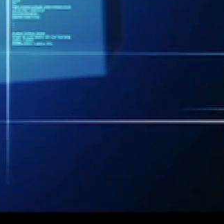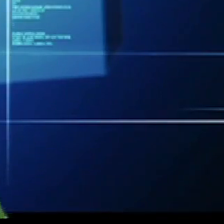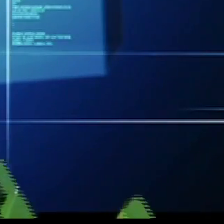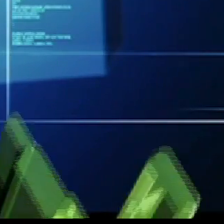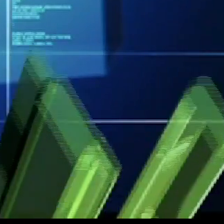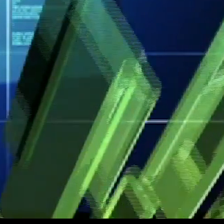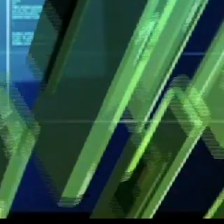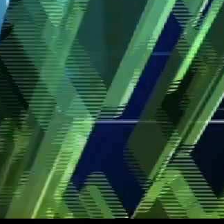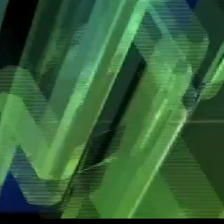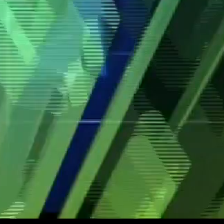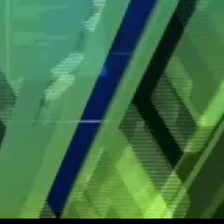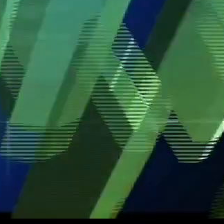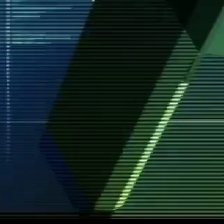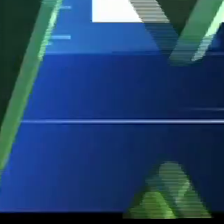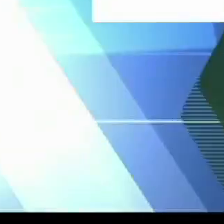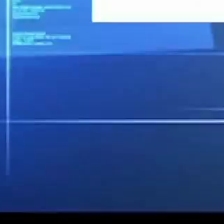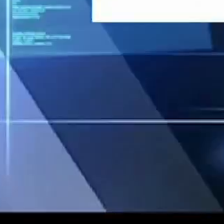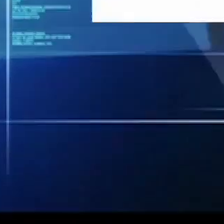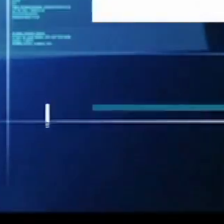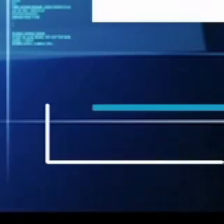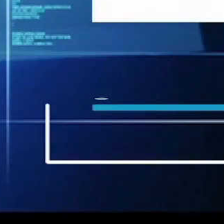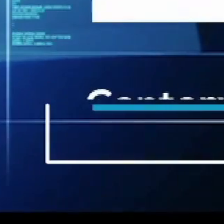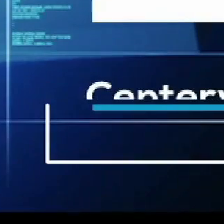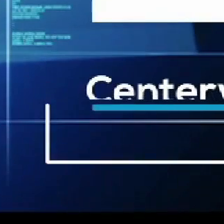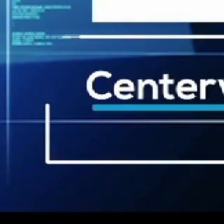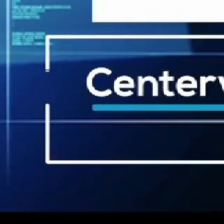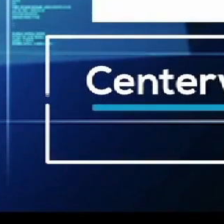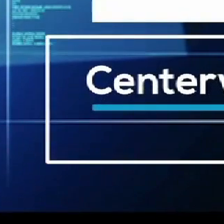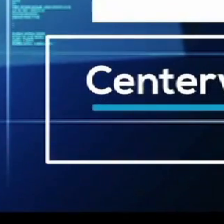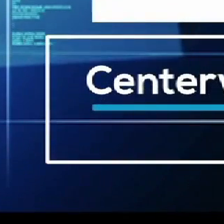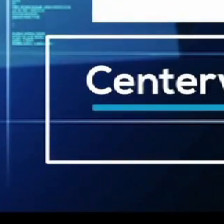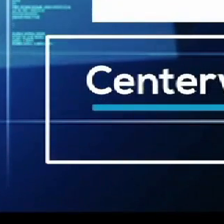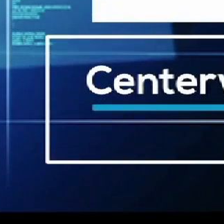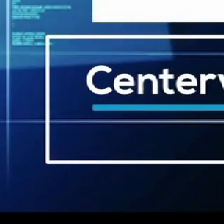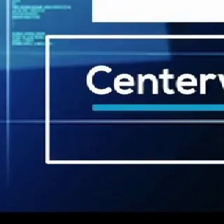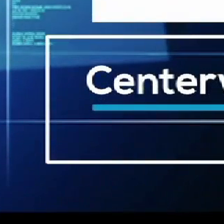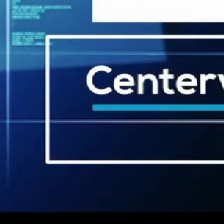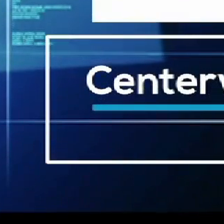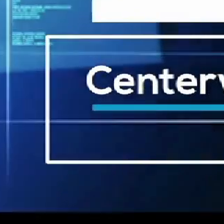This is ZNS Total Sports, brought to you by Fourth Terrace Diagnostic Center.